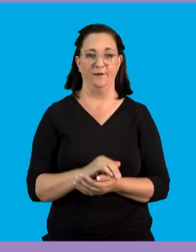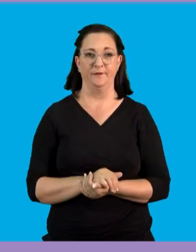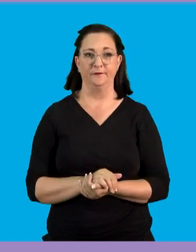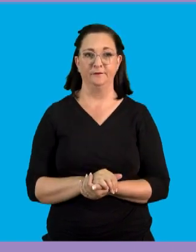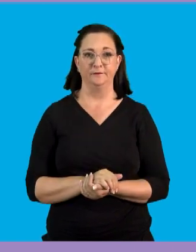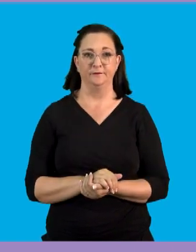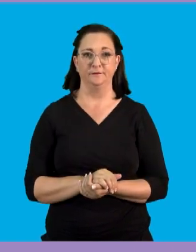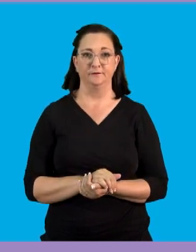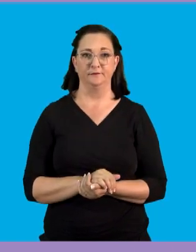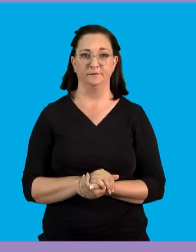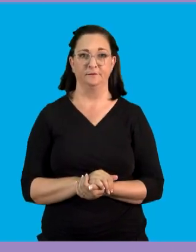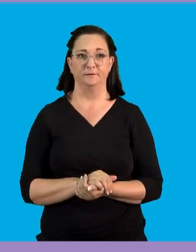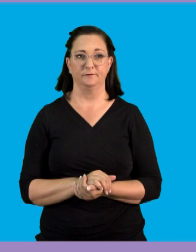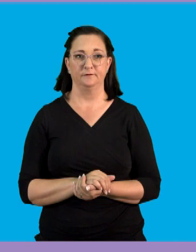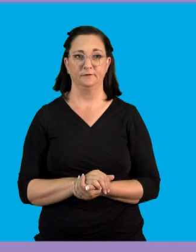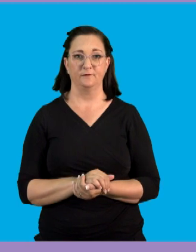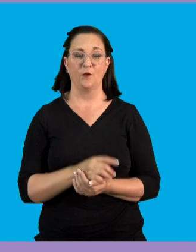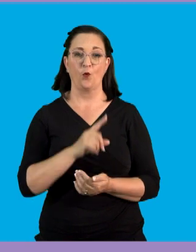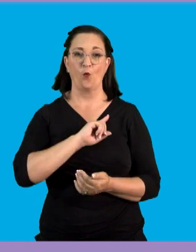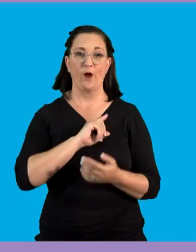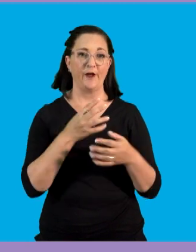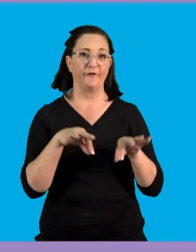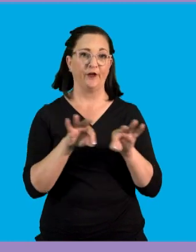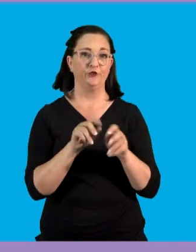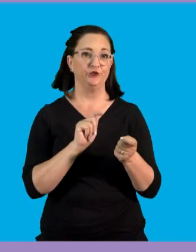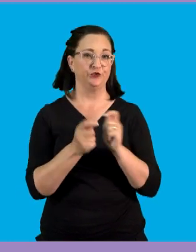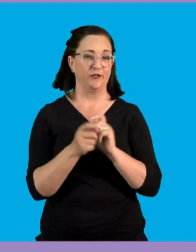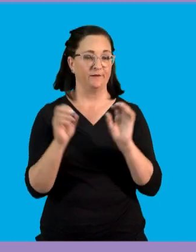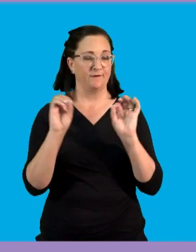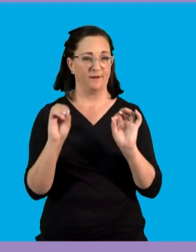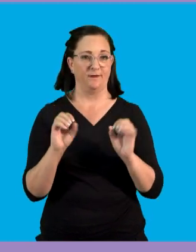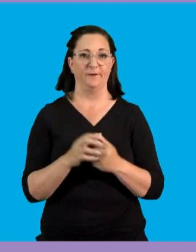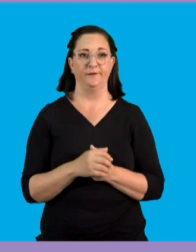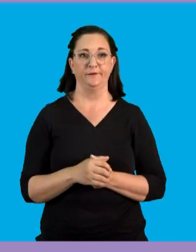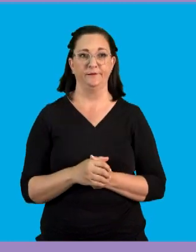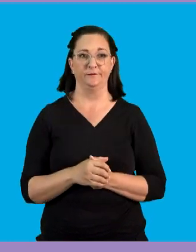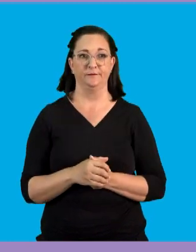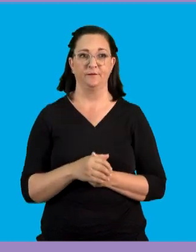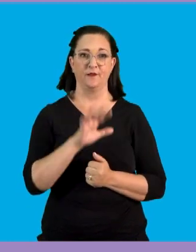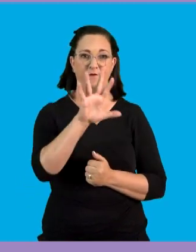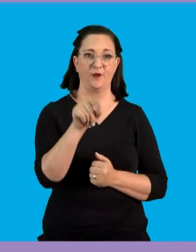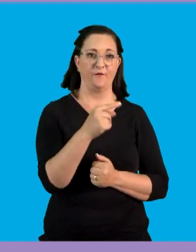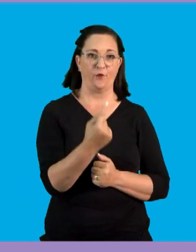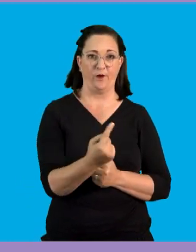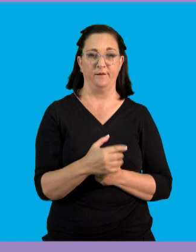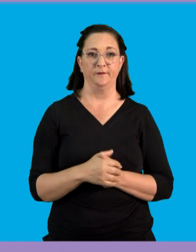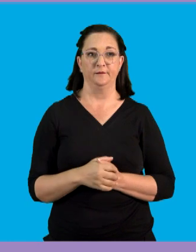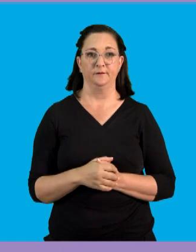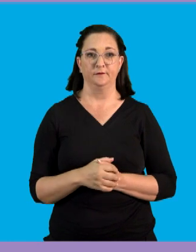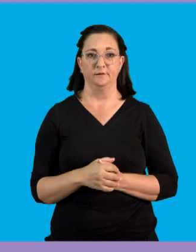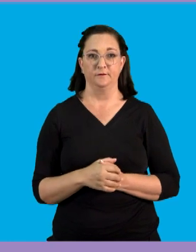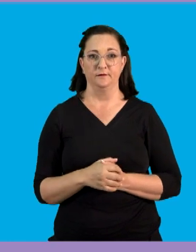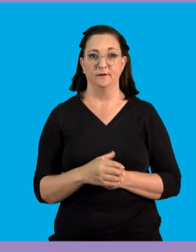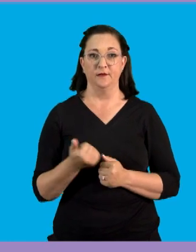divide it by 1 so that you don't change the value. That is still 5 wholes or